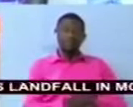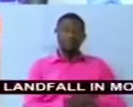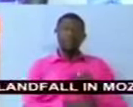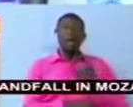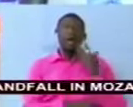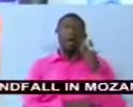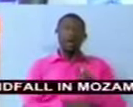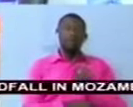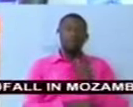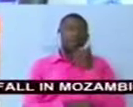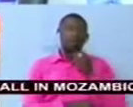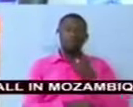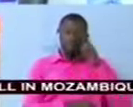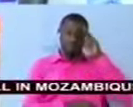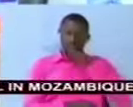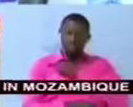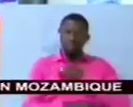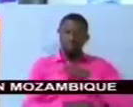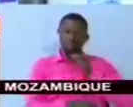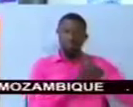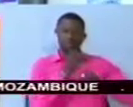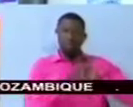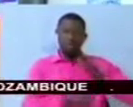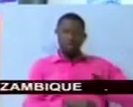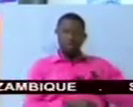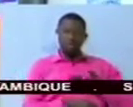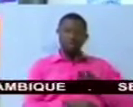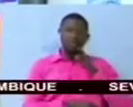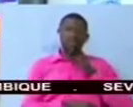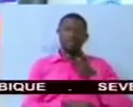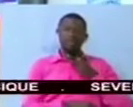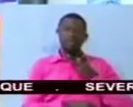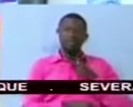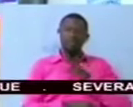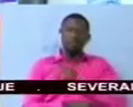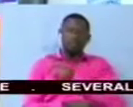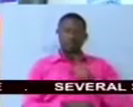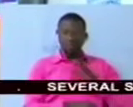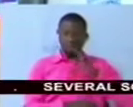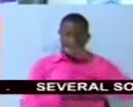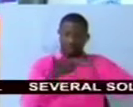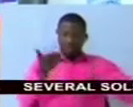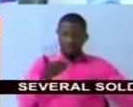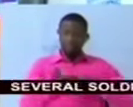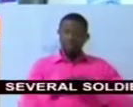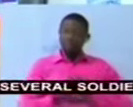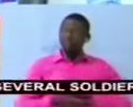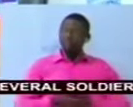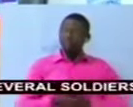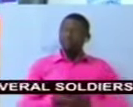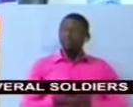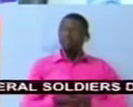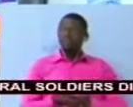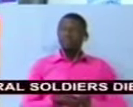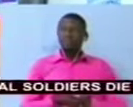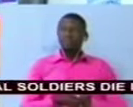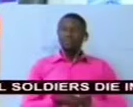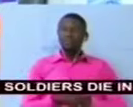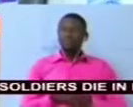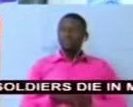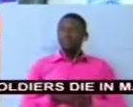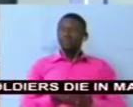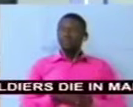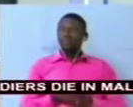brother and my wife to take the document. Am fum ko tek. And where he will place it. Pour ma mona. It was